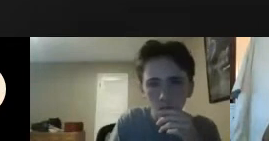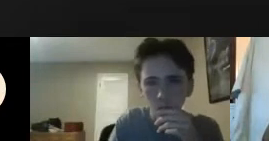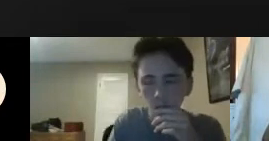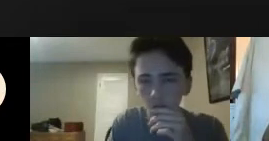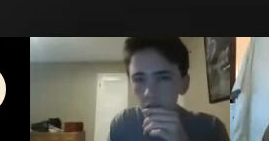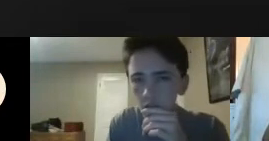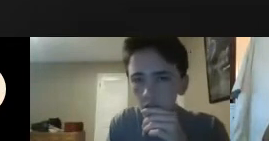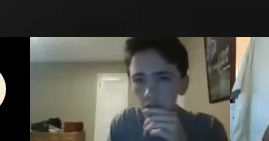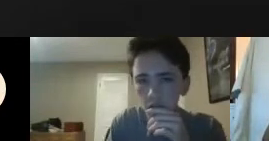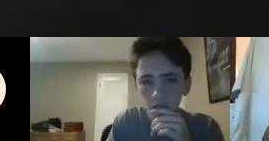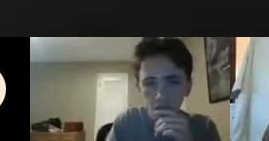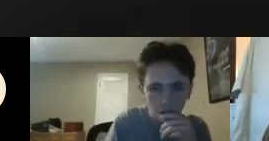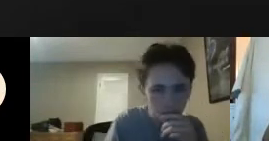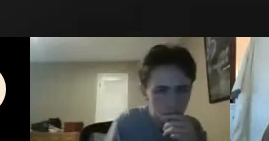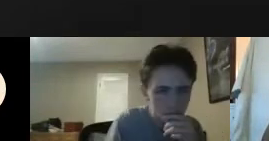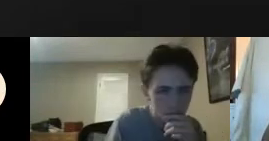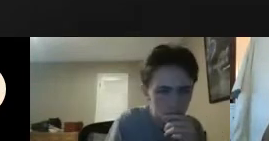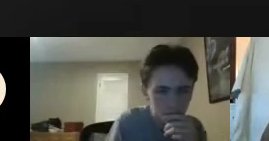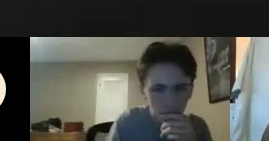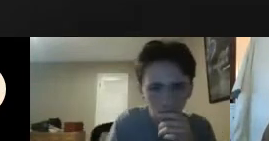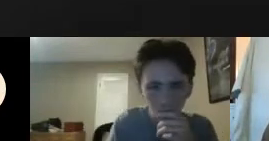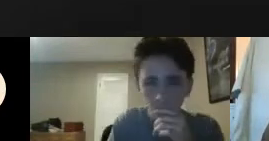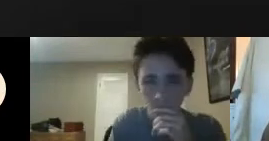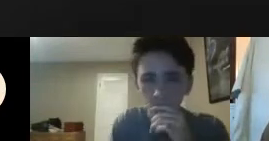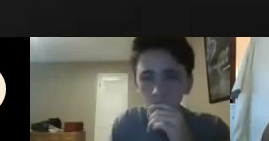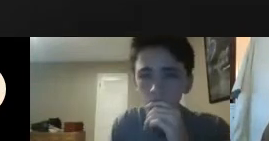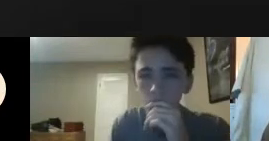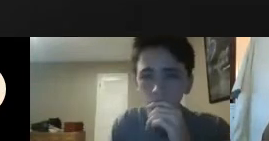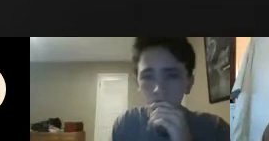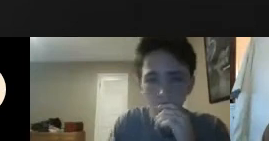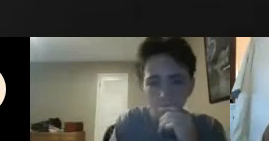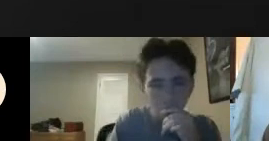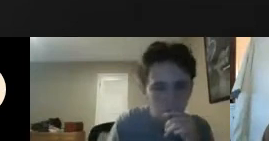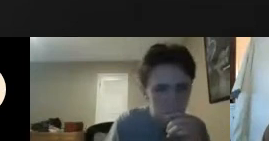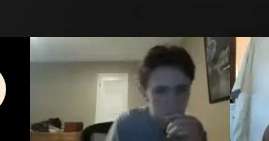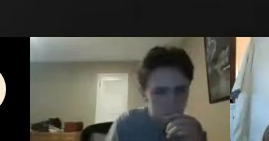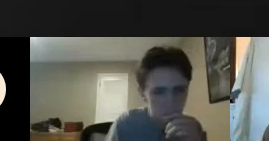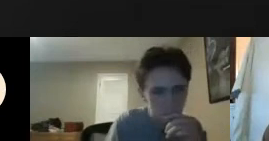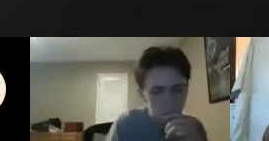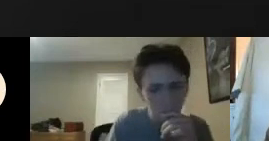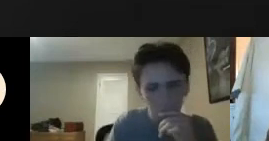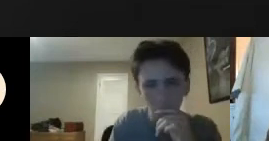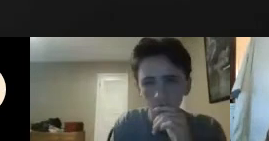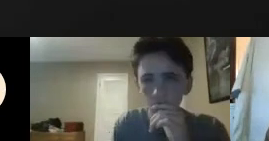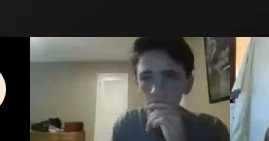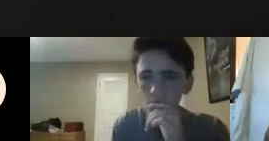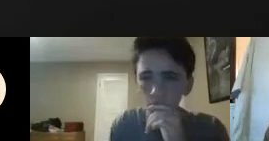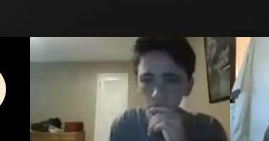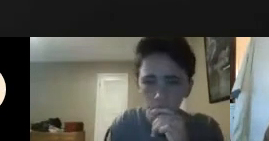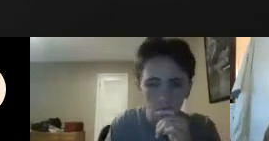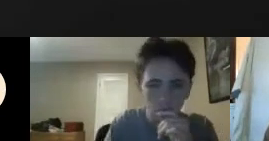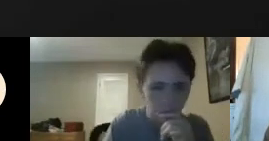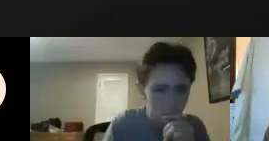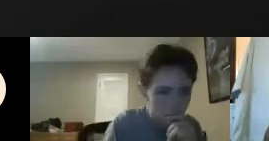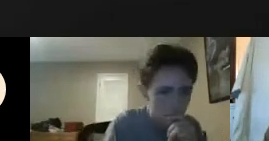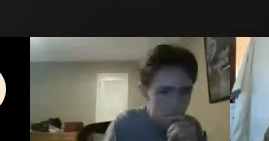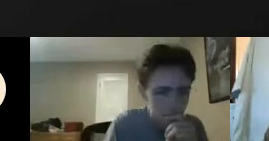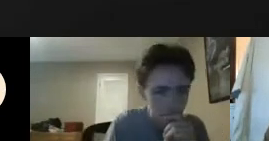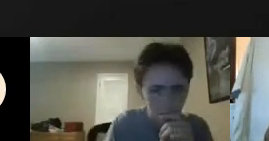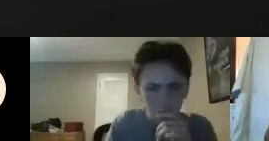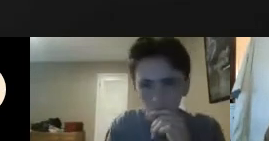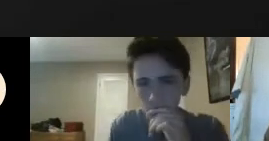like staff appreciation, involvement in decision making, vacation time, mental health awareness, and professional development training on ways to build and